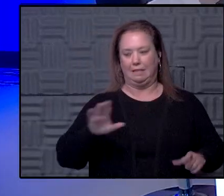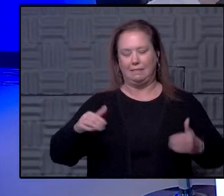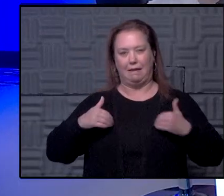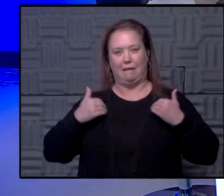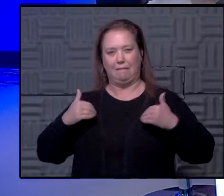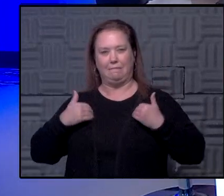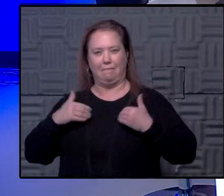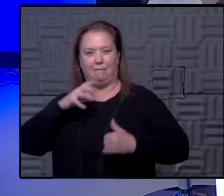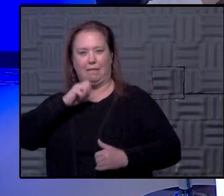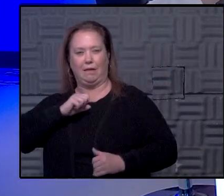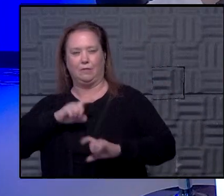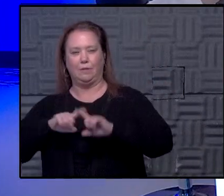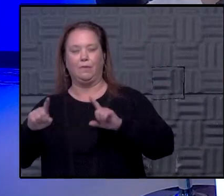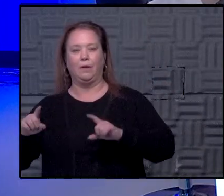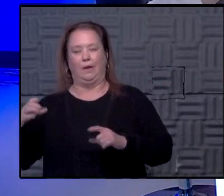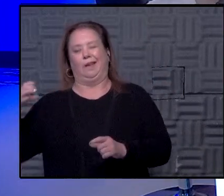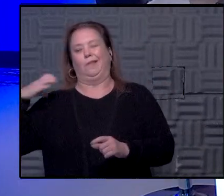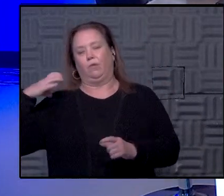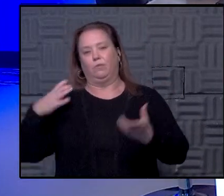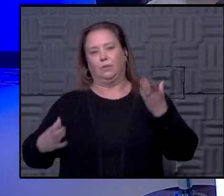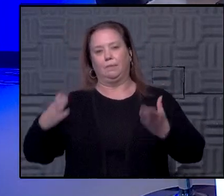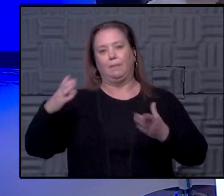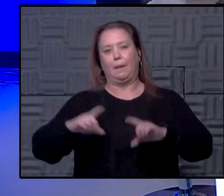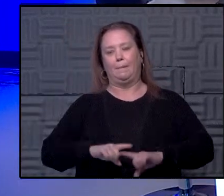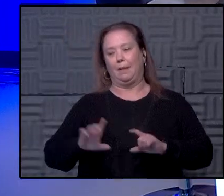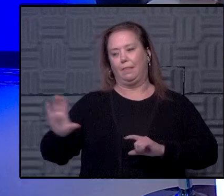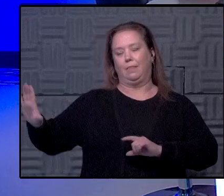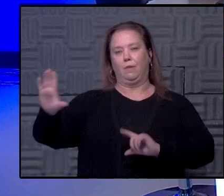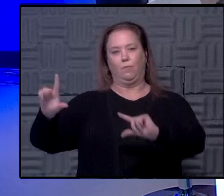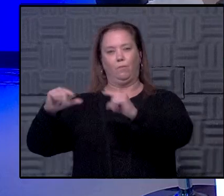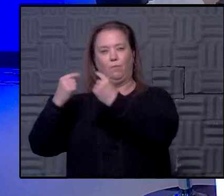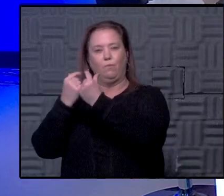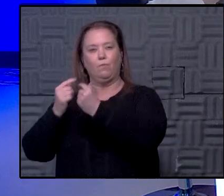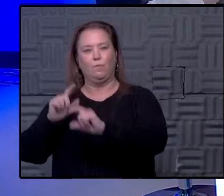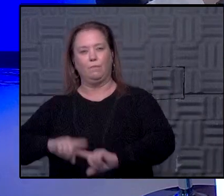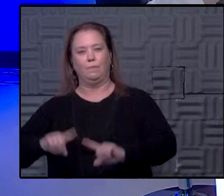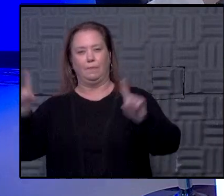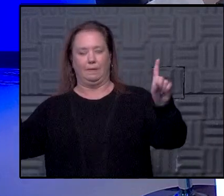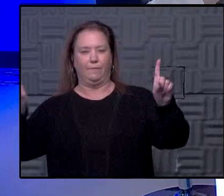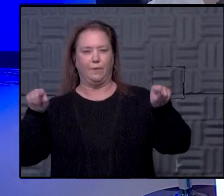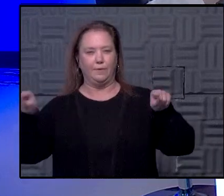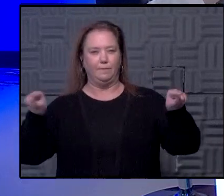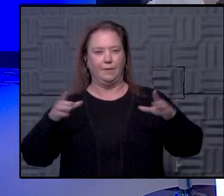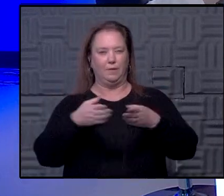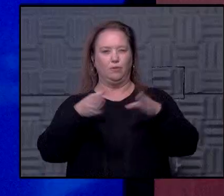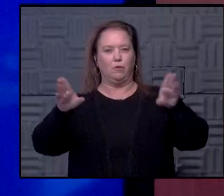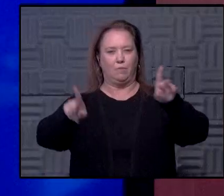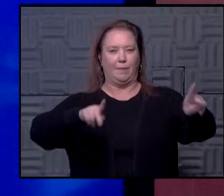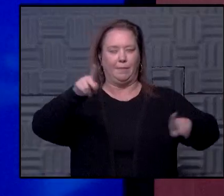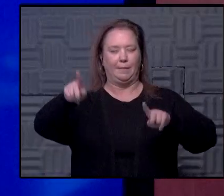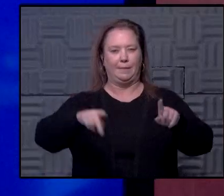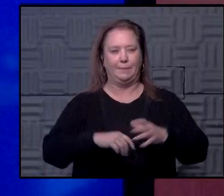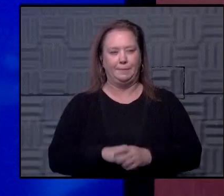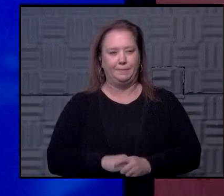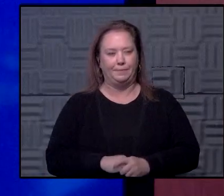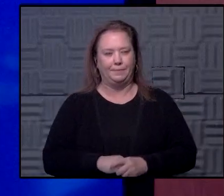different. There's probably some coaches in there, but yeah, overall, it's a different demographic than the general population as well. Okay, other questions from